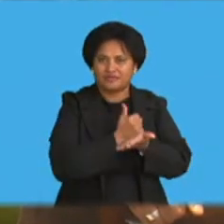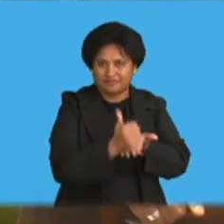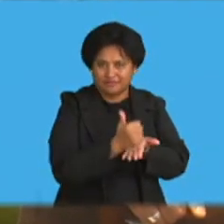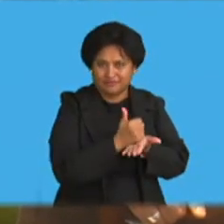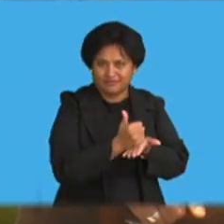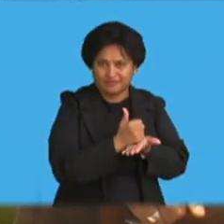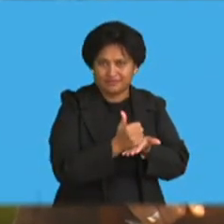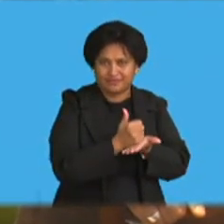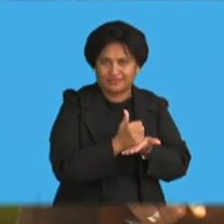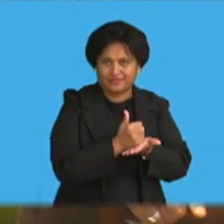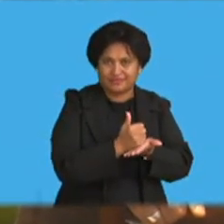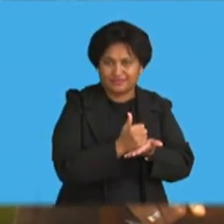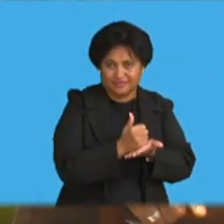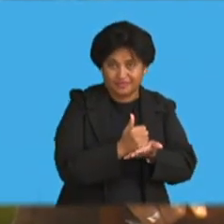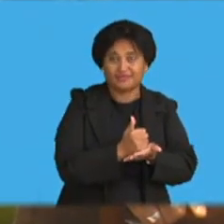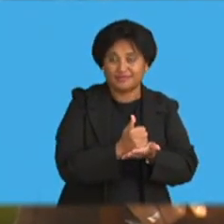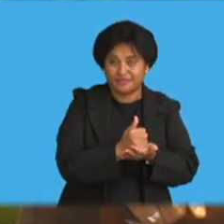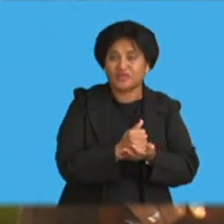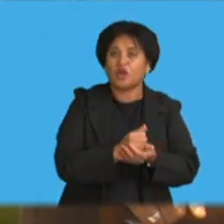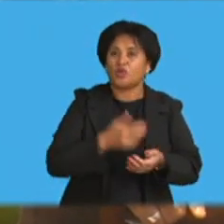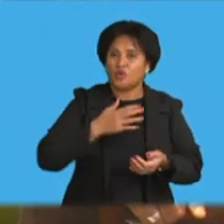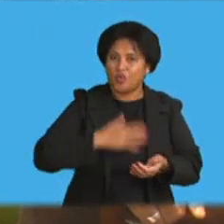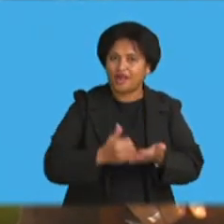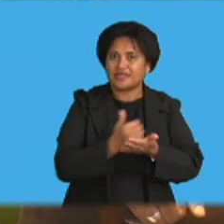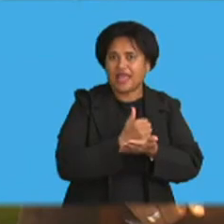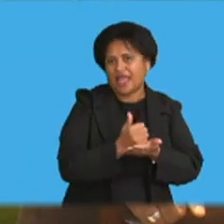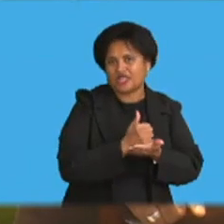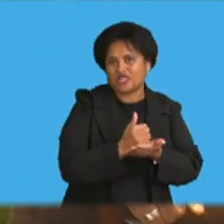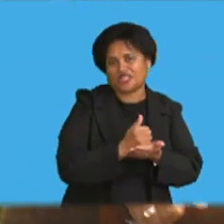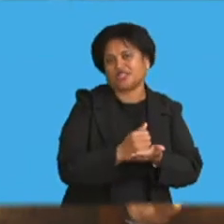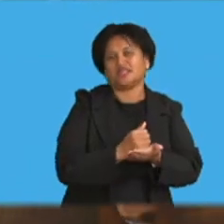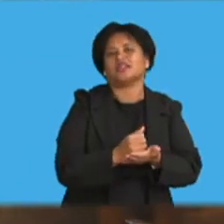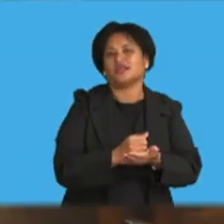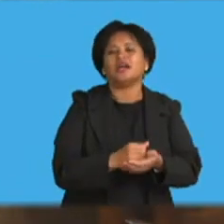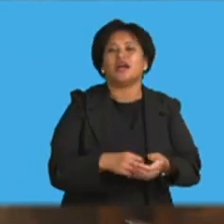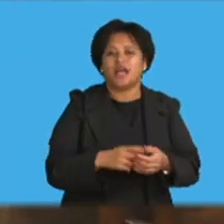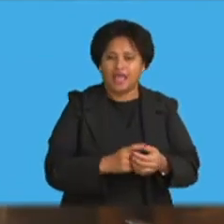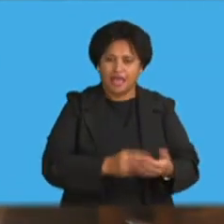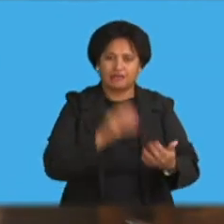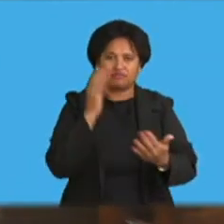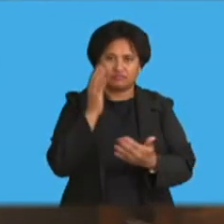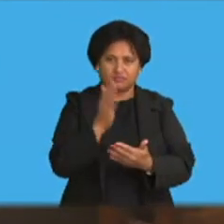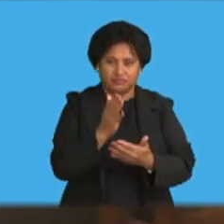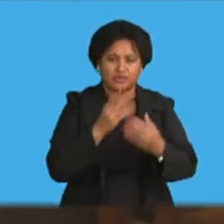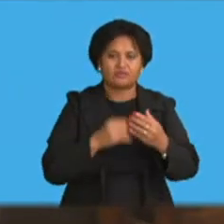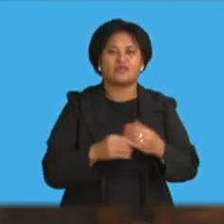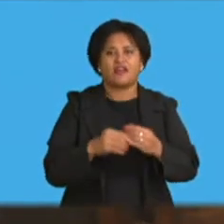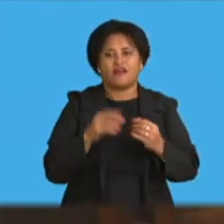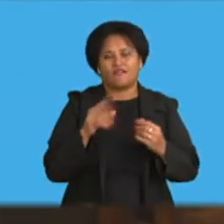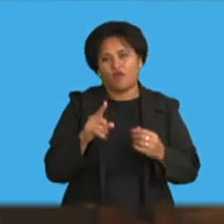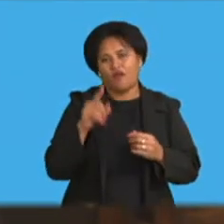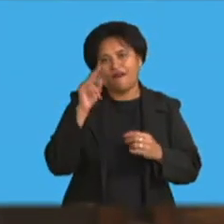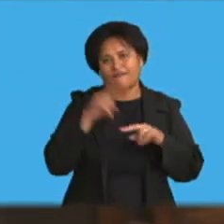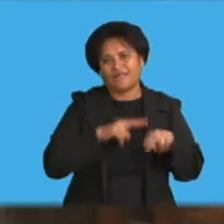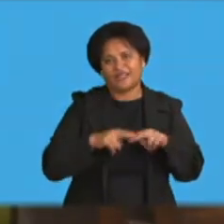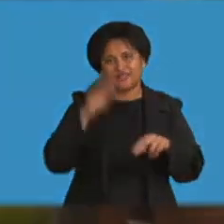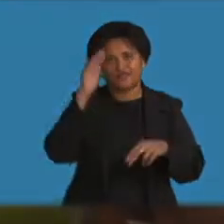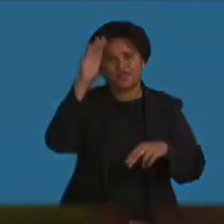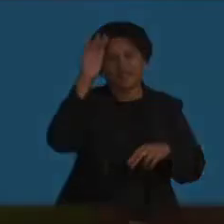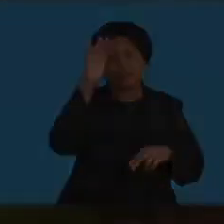walking the talk. We are acting, and we are doing so for the sake of our children and by direct extension, Fiji's future. Thank you, Madam Speaker.